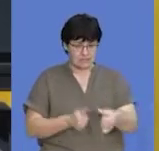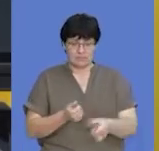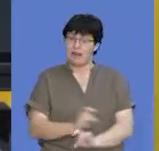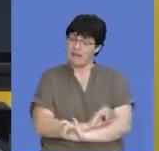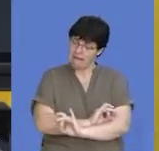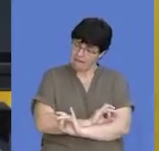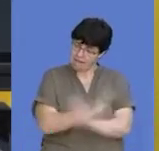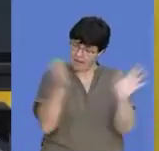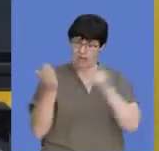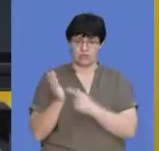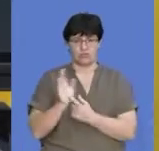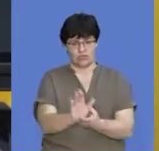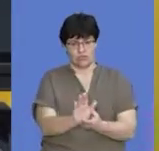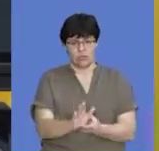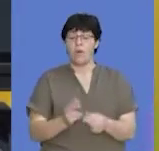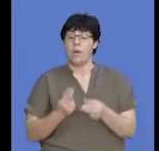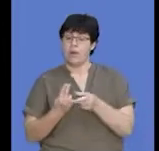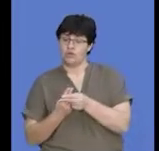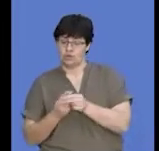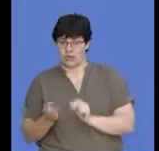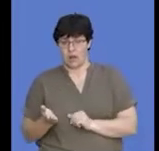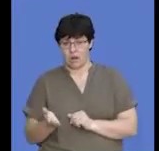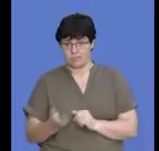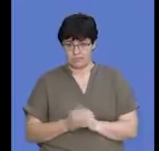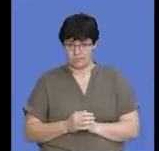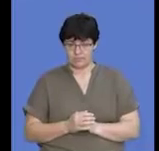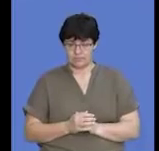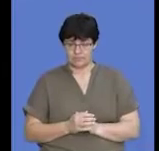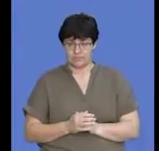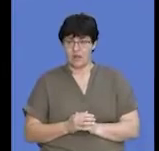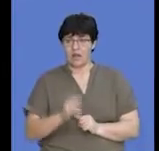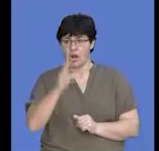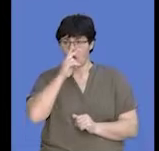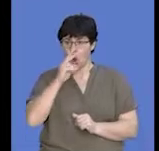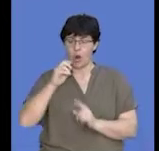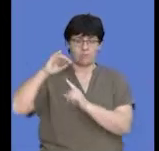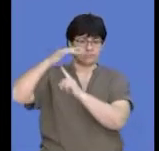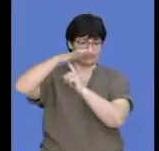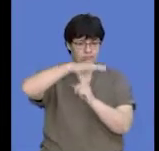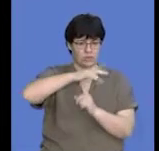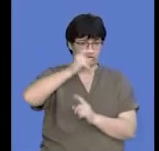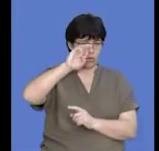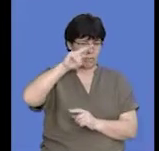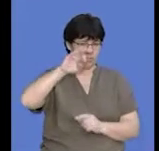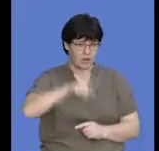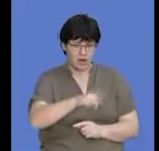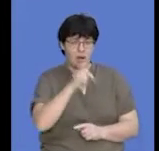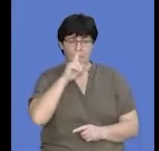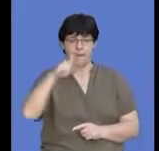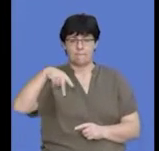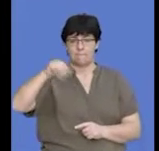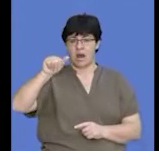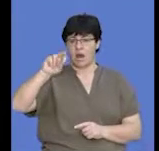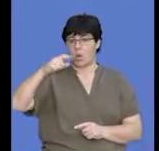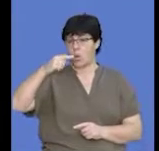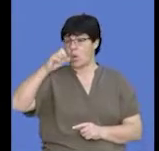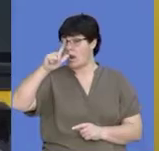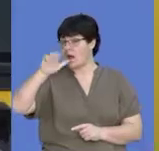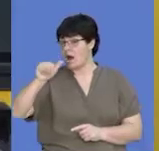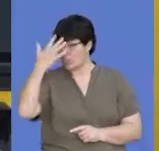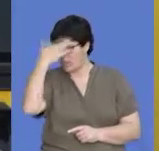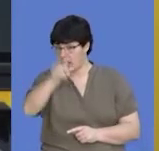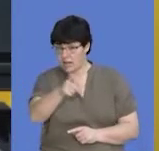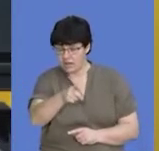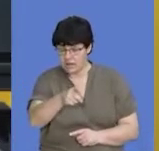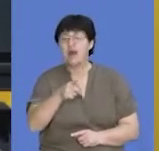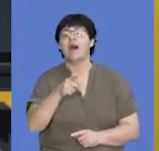clearly indicated with a unit of measurement. Let's look at that aerodrome. You remember the map of Pongola? And as we've said,